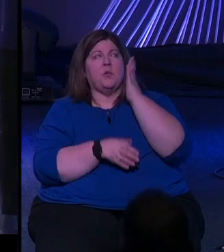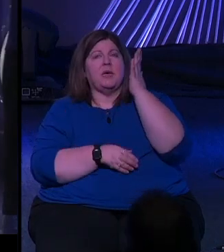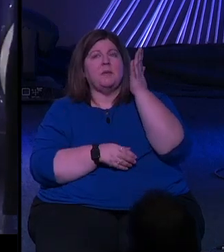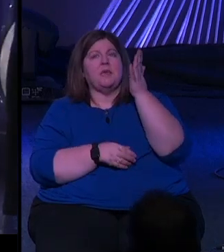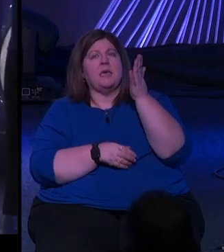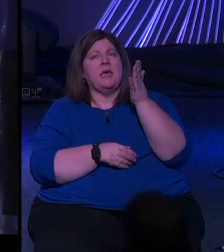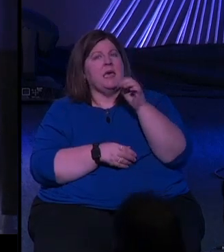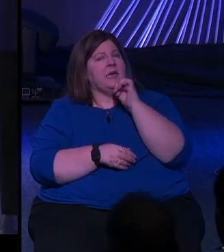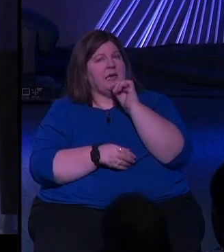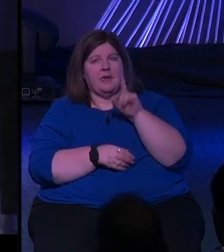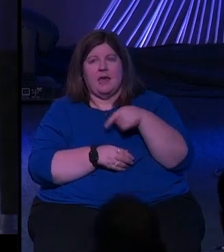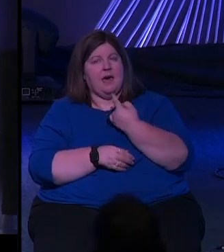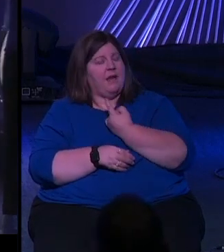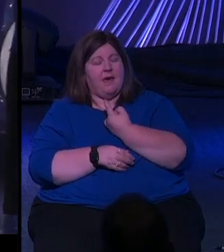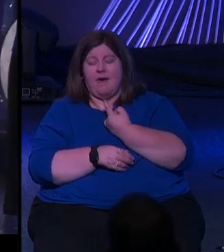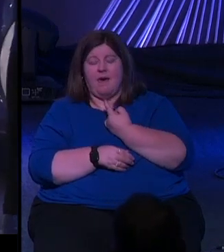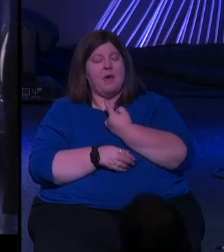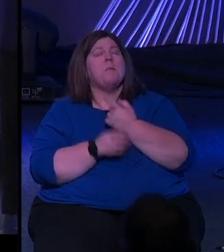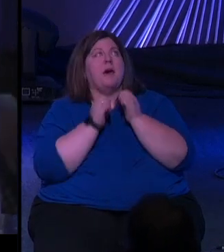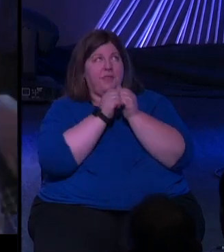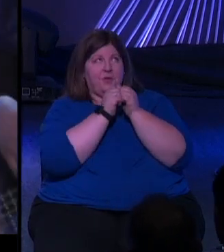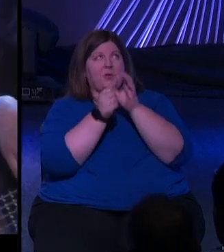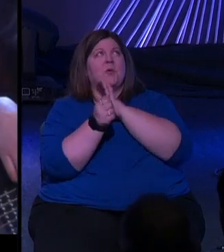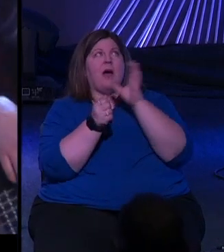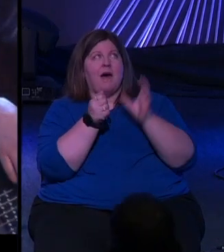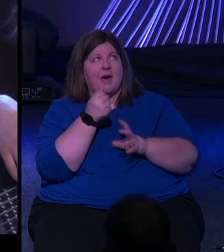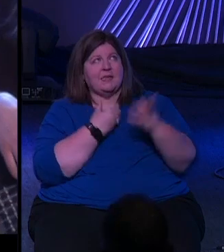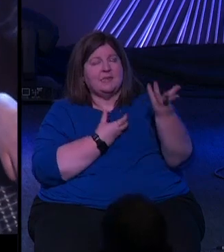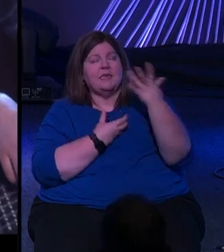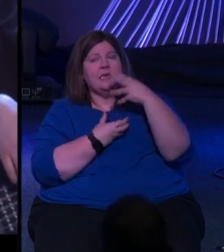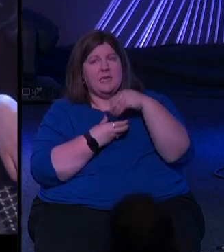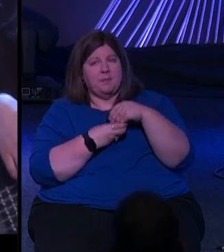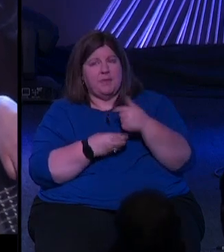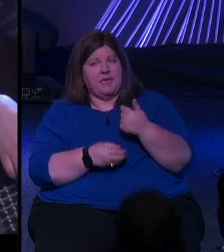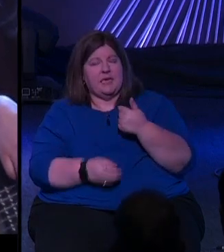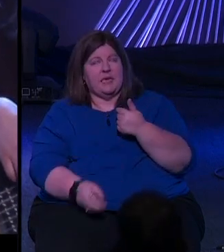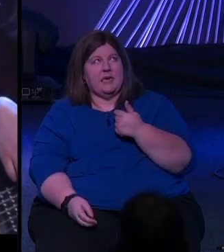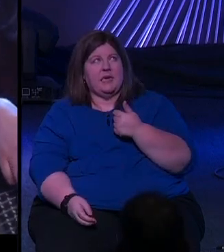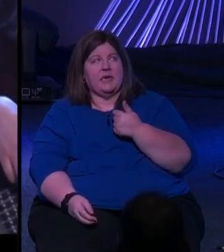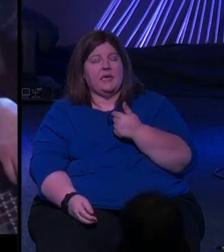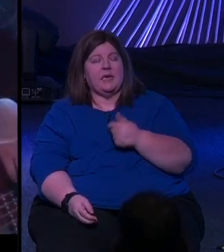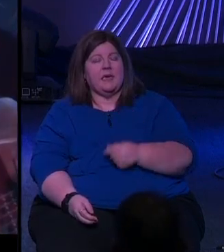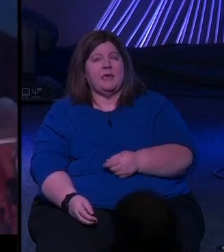shall repeat, and not I, but through Christ in me.